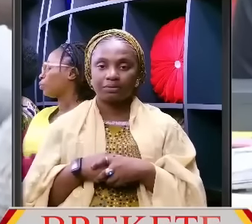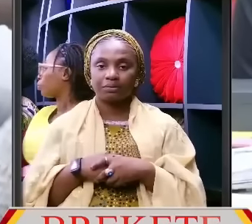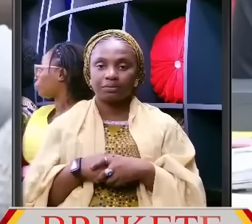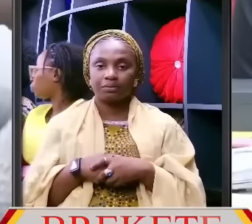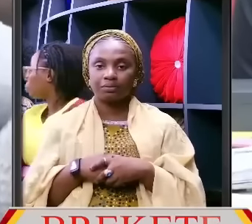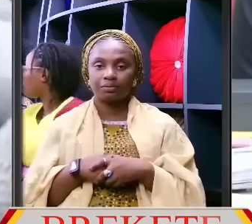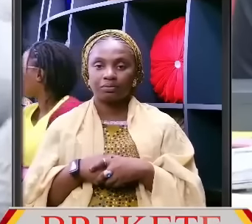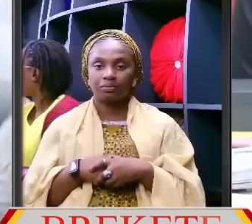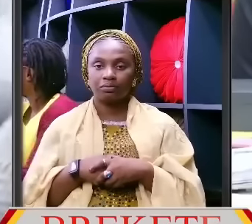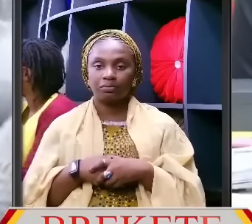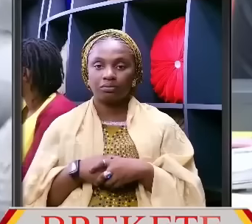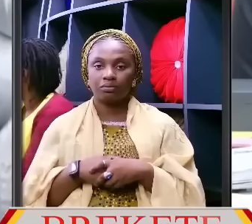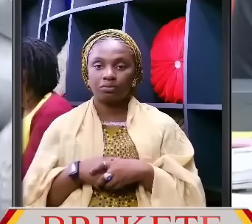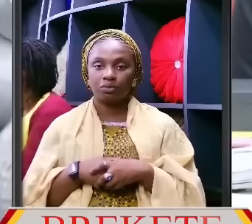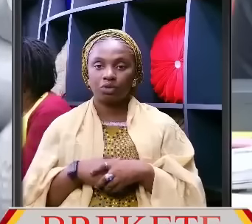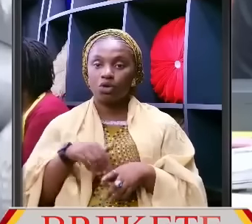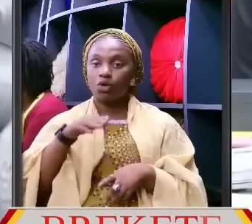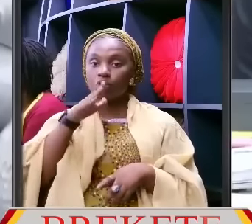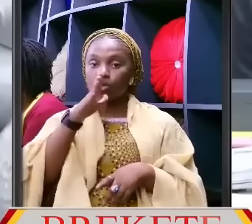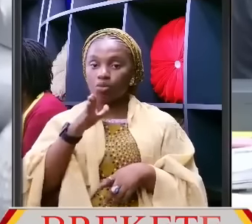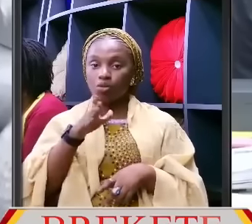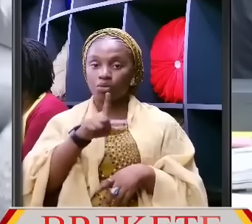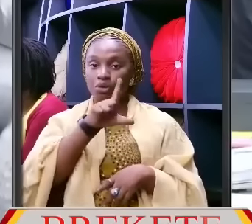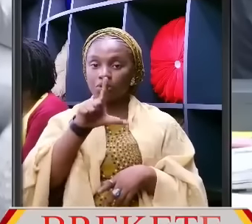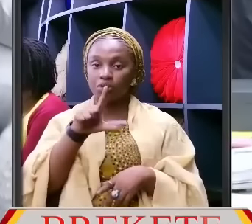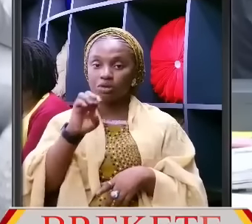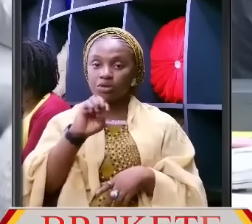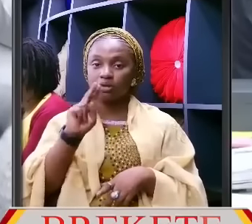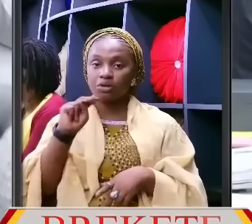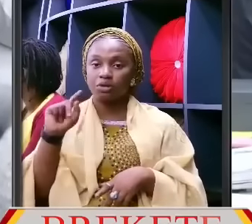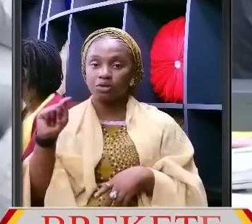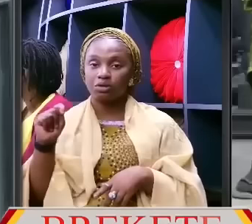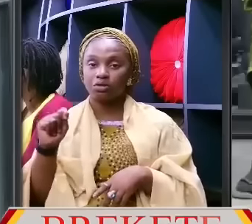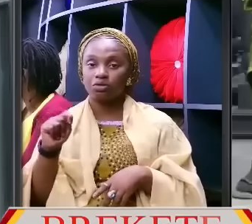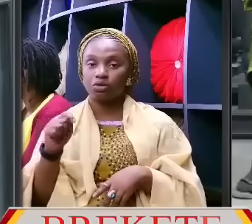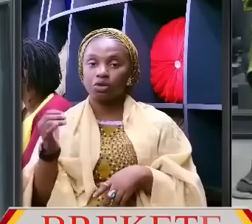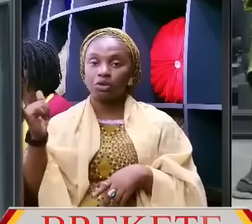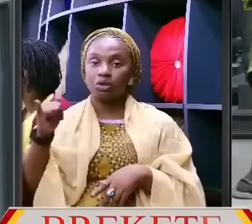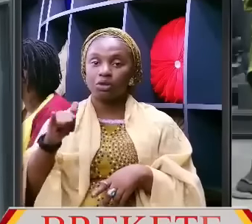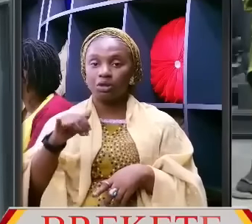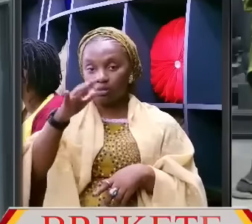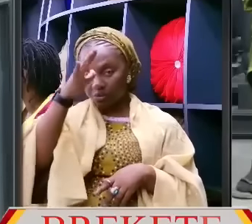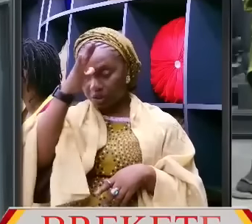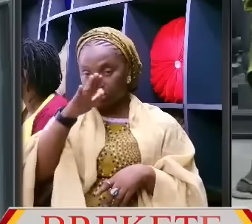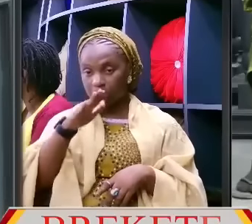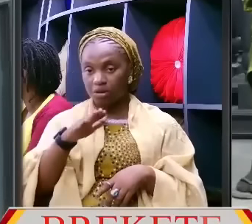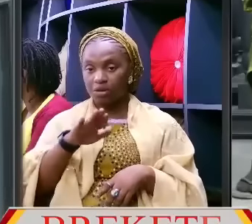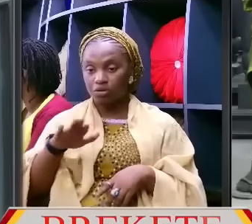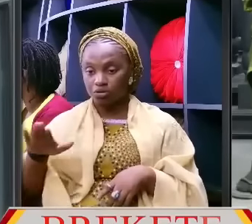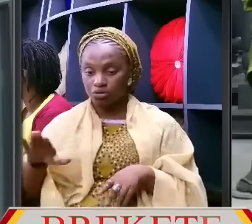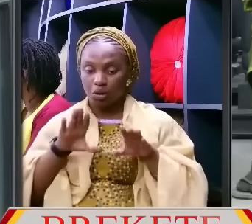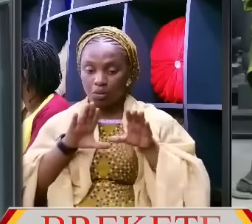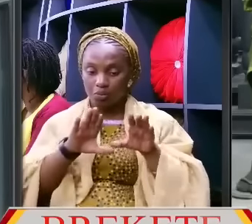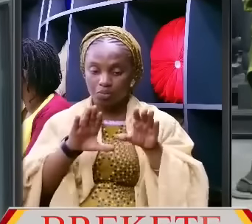She, mommy Zina too, her children, they push him. Him, Daddy Alhassan, in children, they push